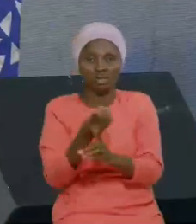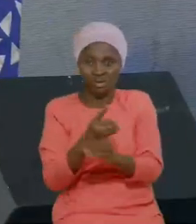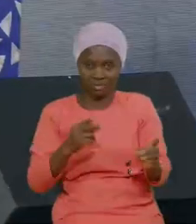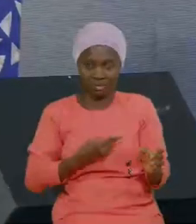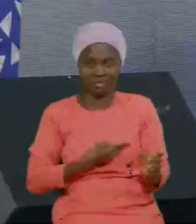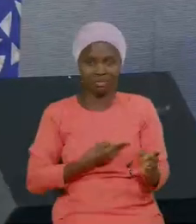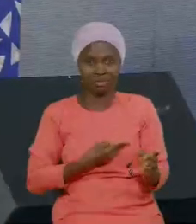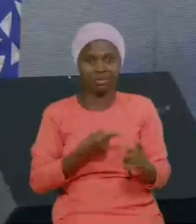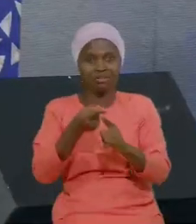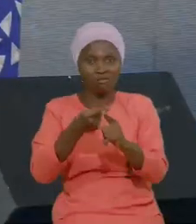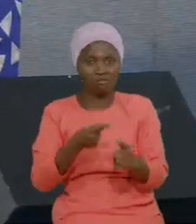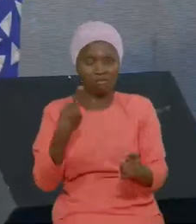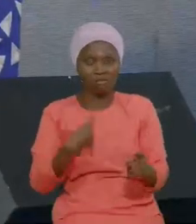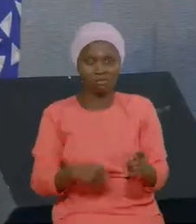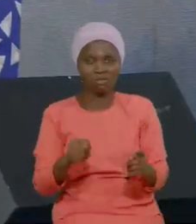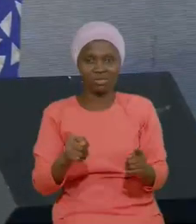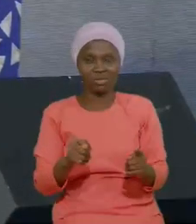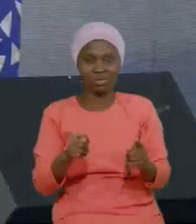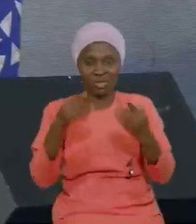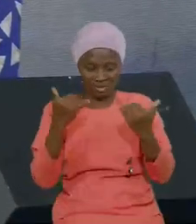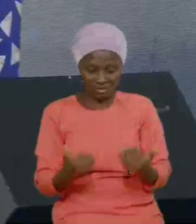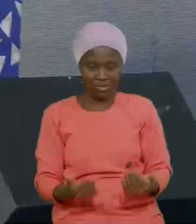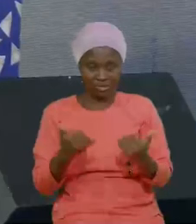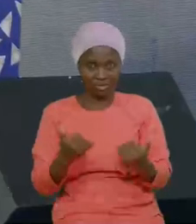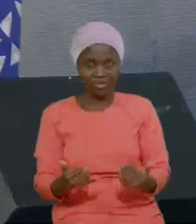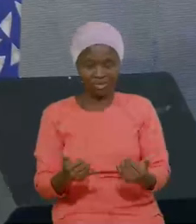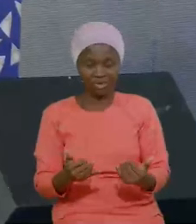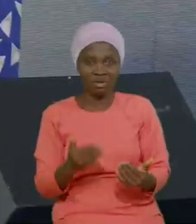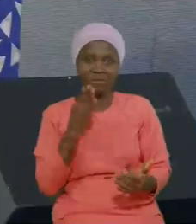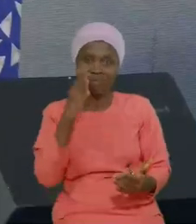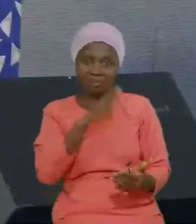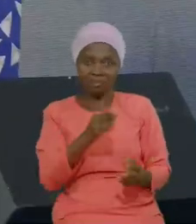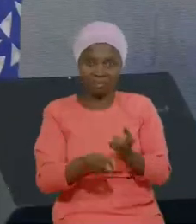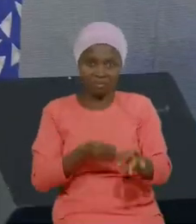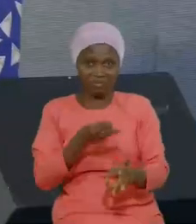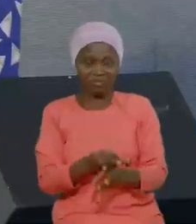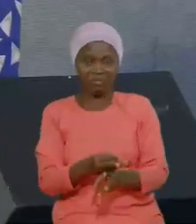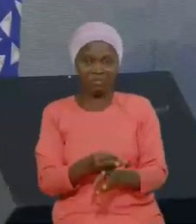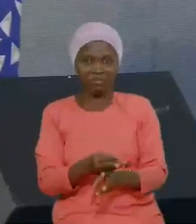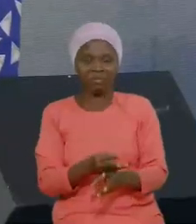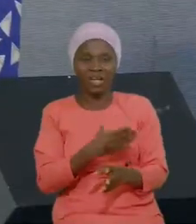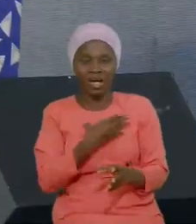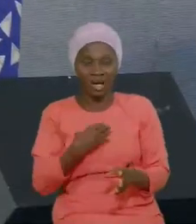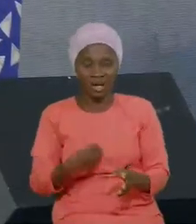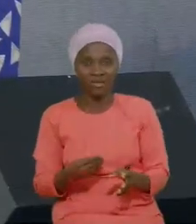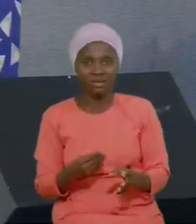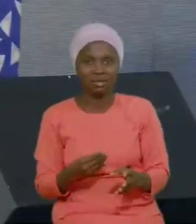us from the present, this present evil world. And He